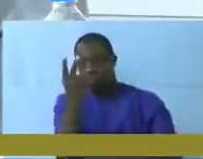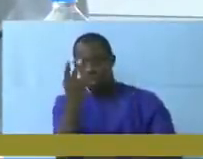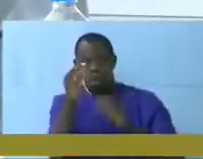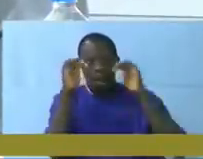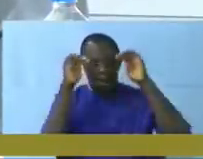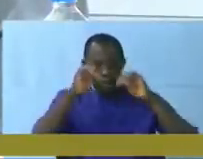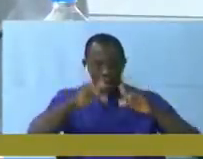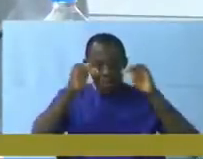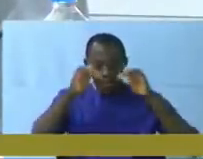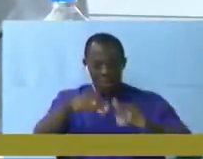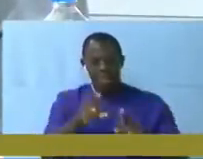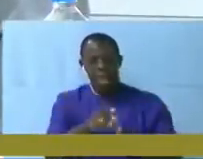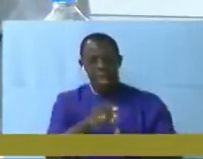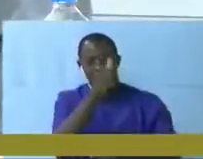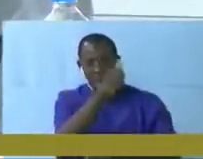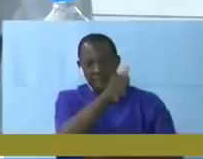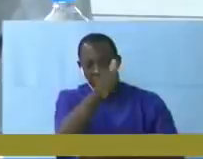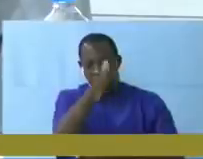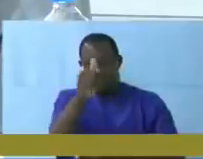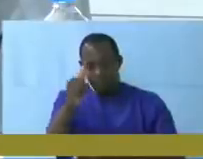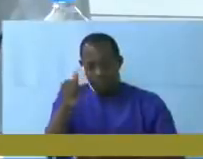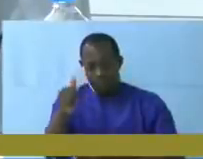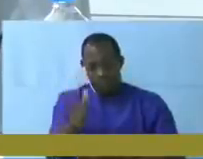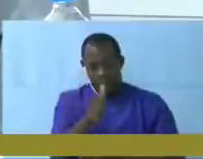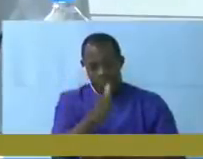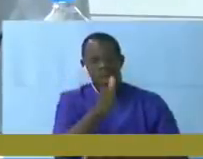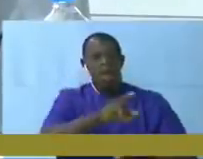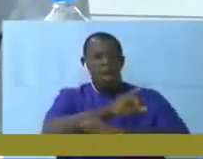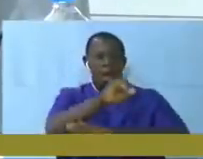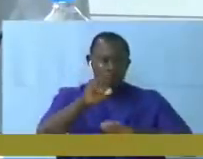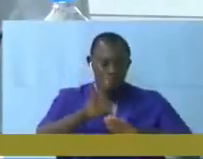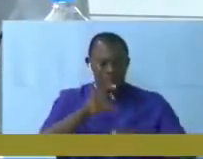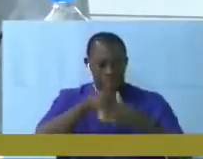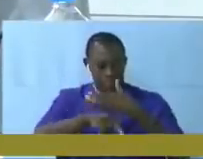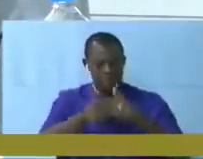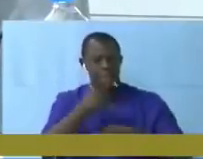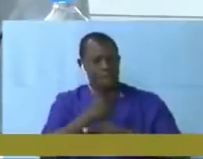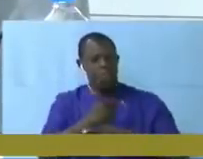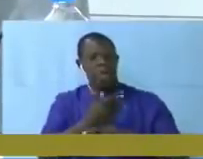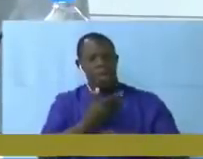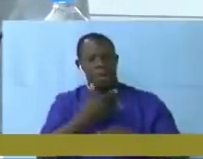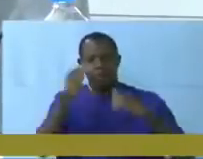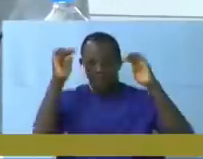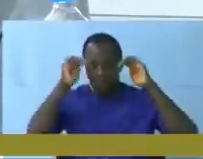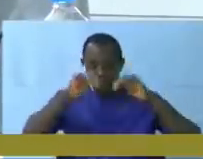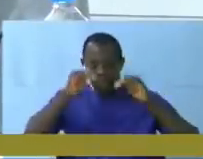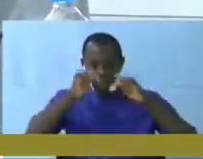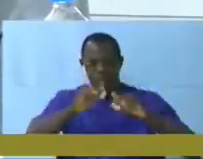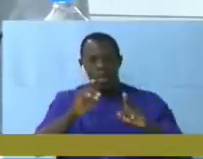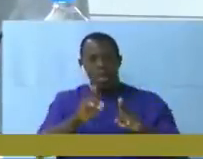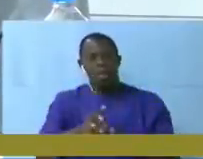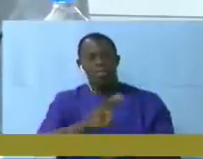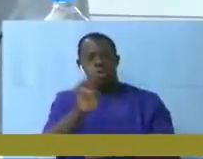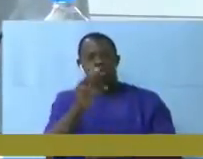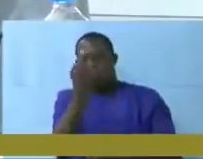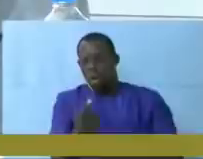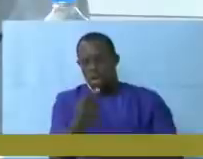And not only did we go to all corners of the country, we also